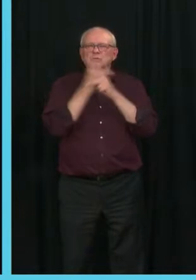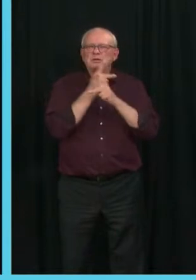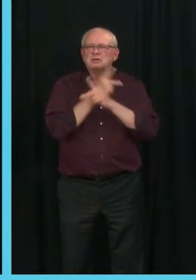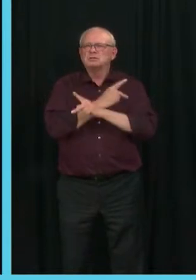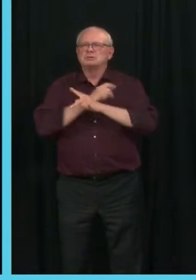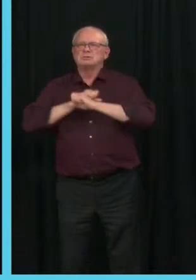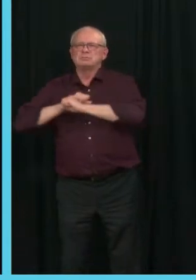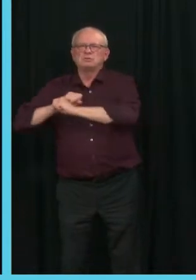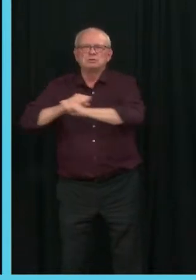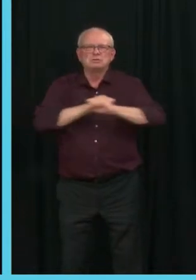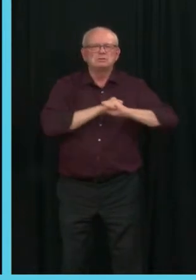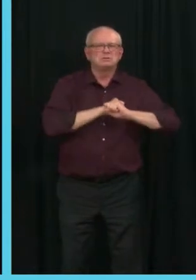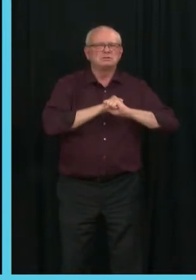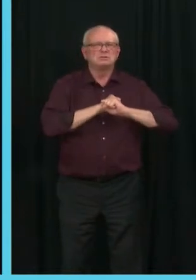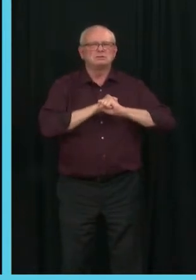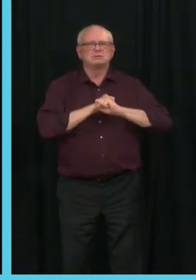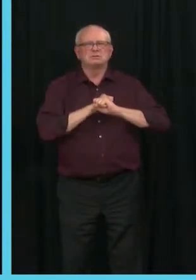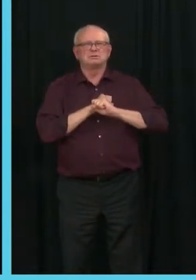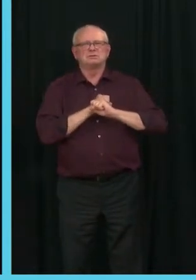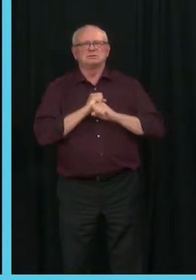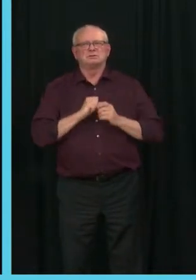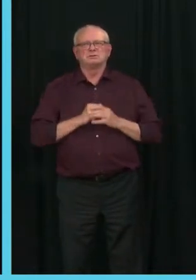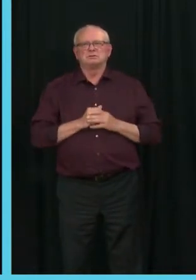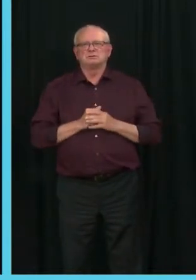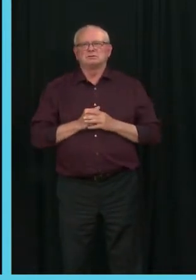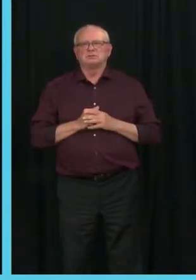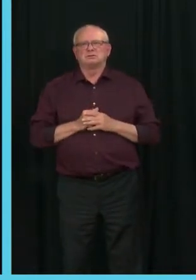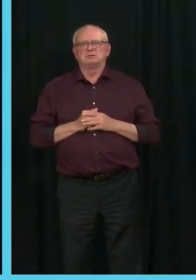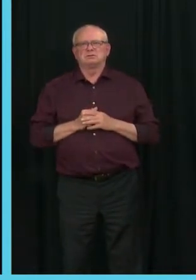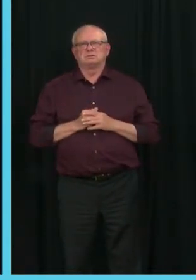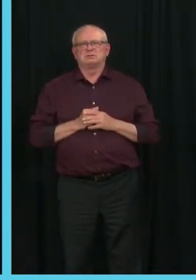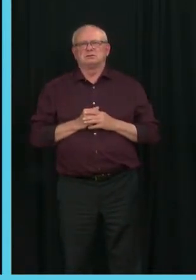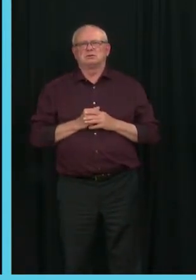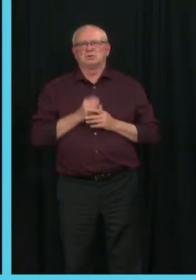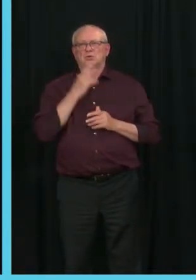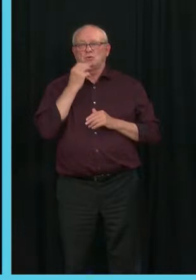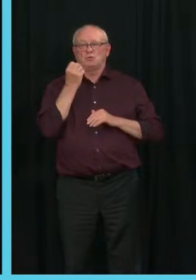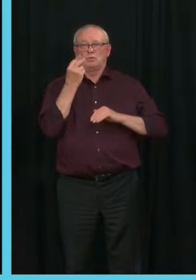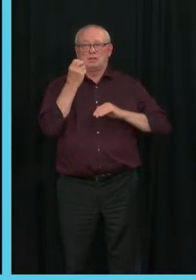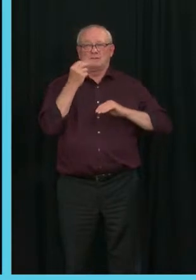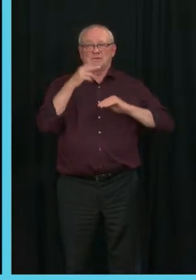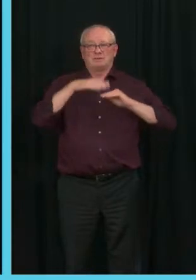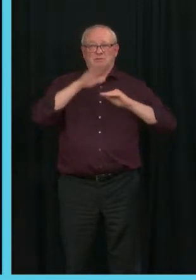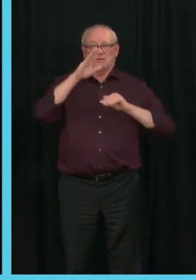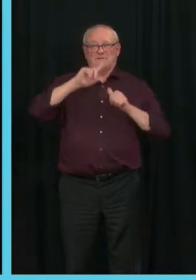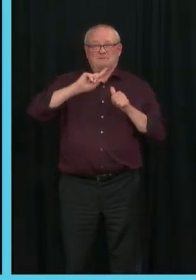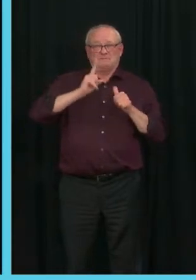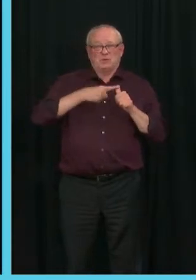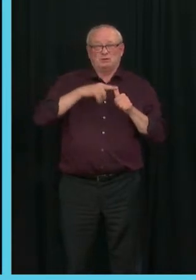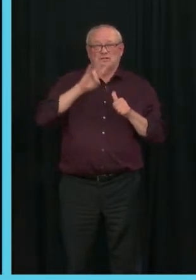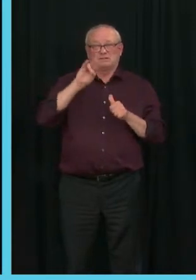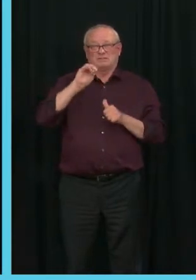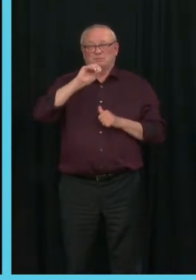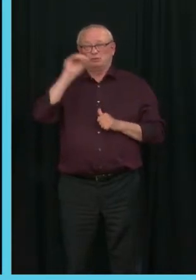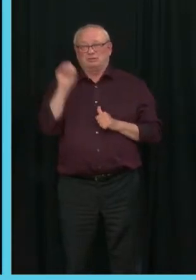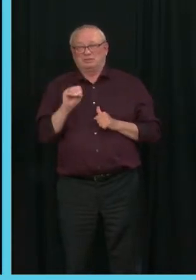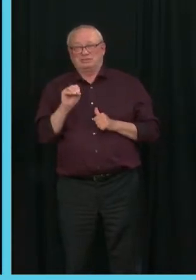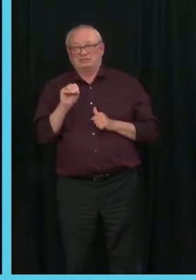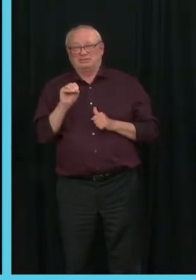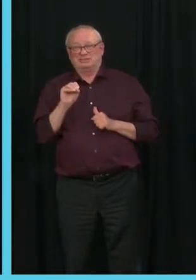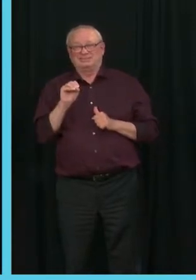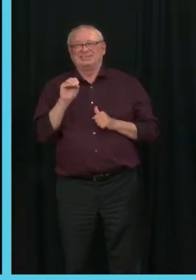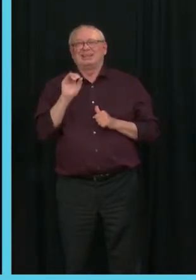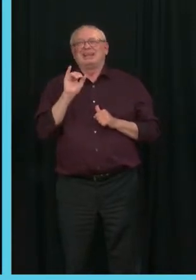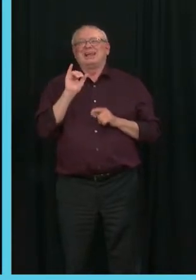that 70% of the 12 and older who had at least one dose took into account a certain baseline